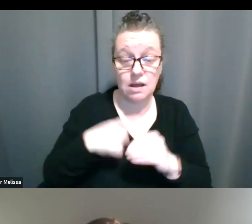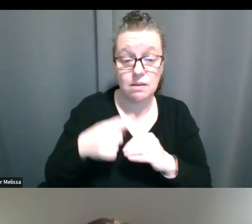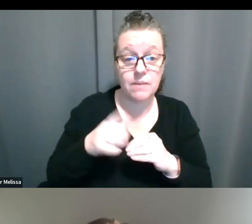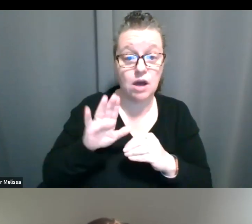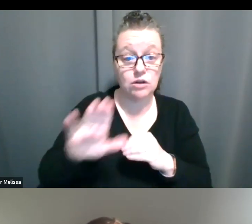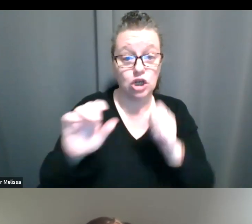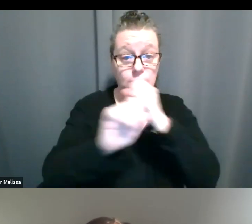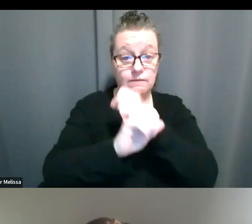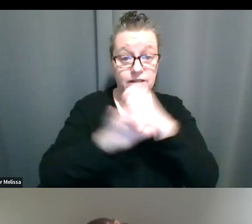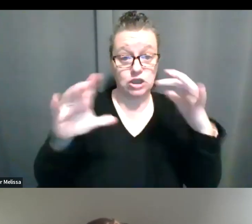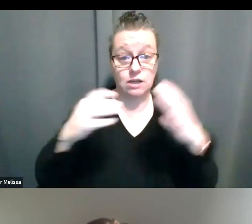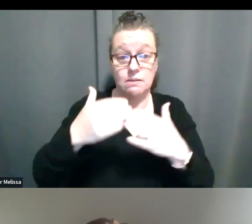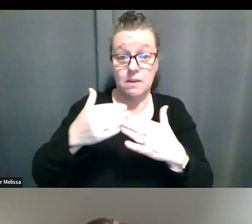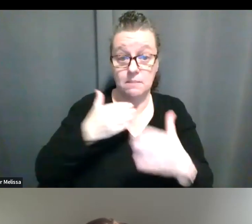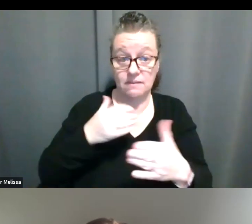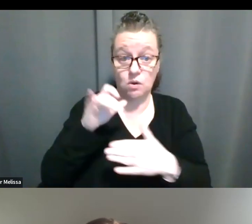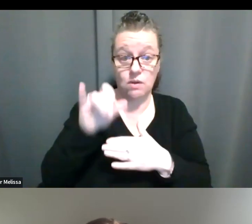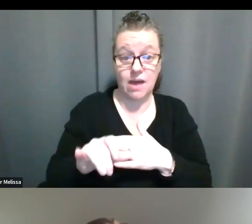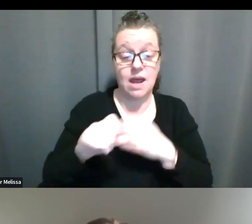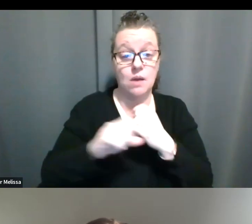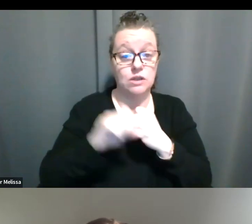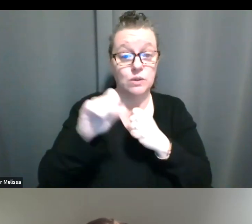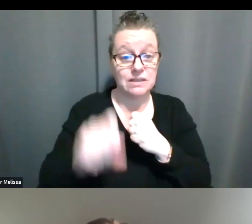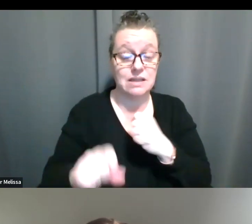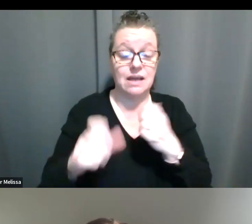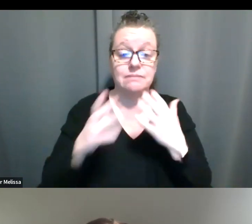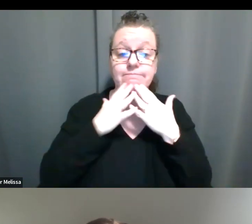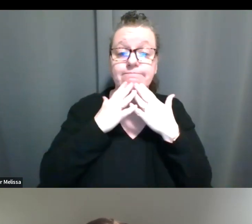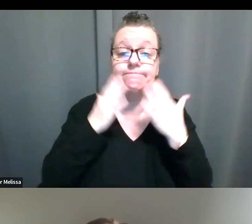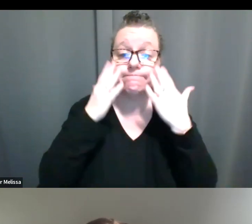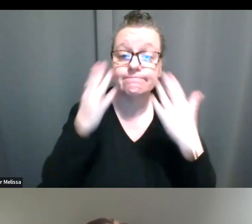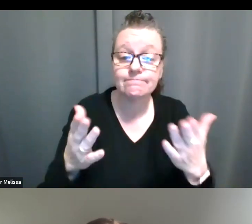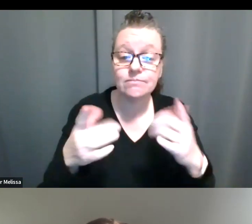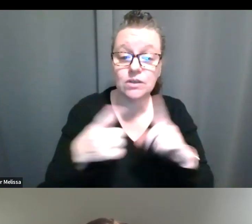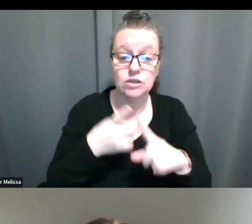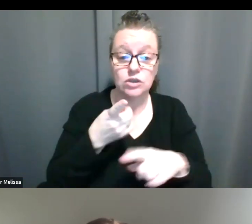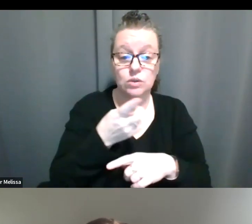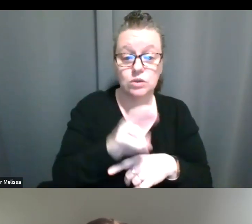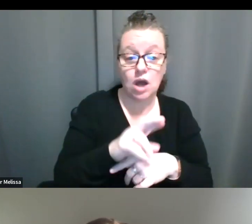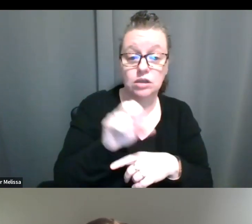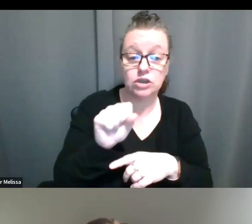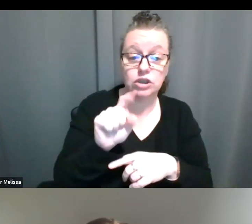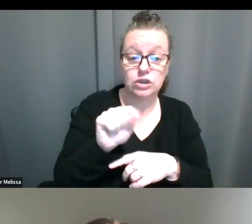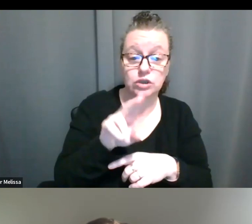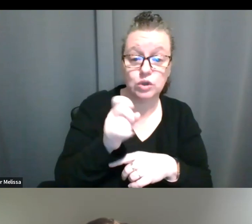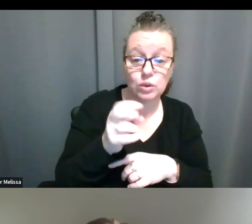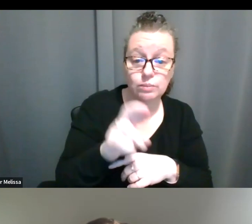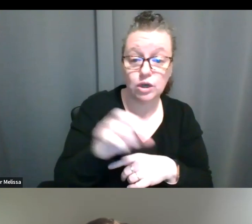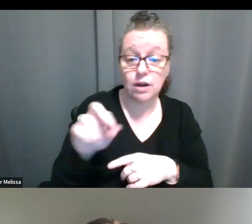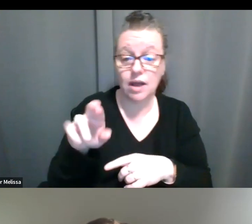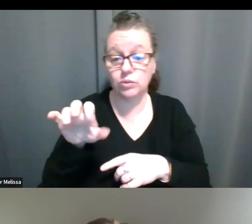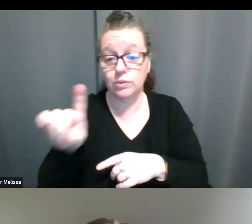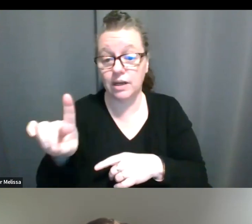her vision. But before we do that, I want to extend tremendous gratitude to Dr. Stuber and to Reed Klein